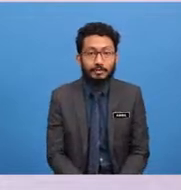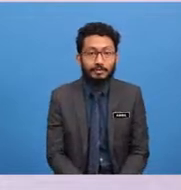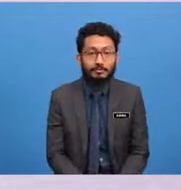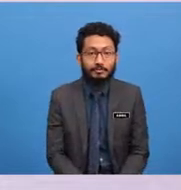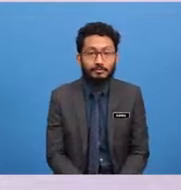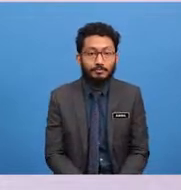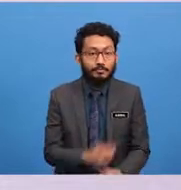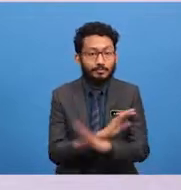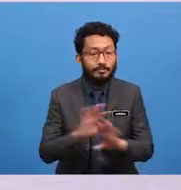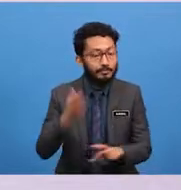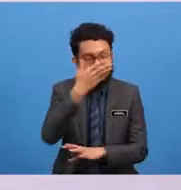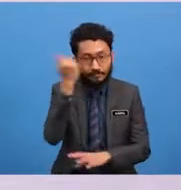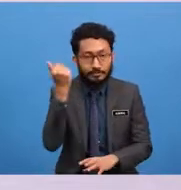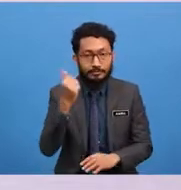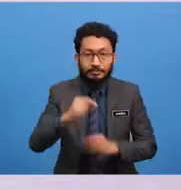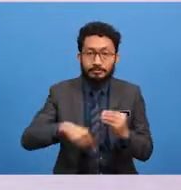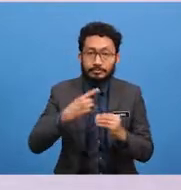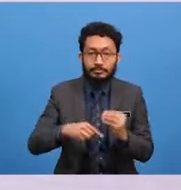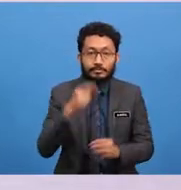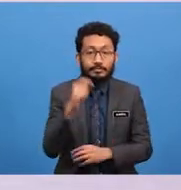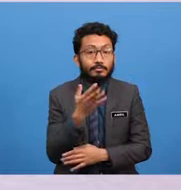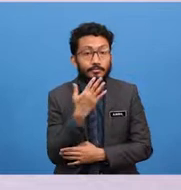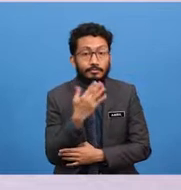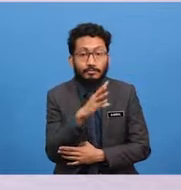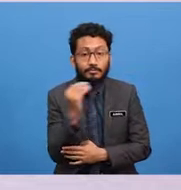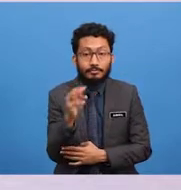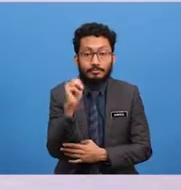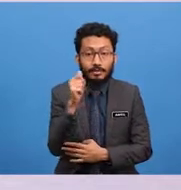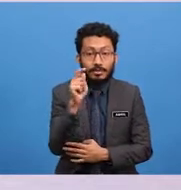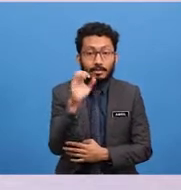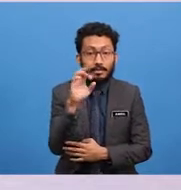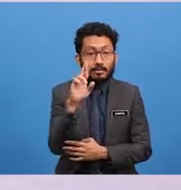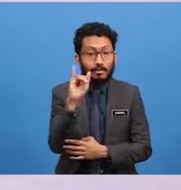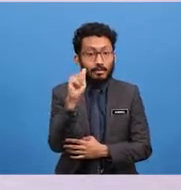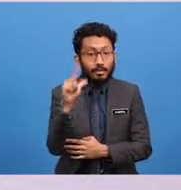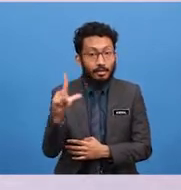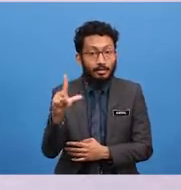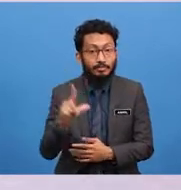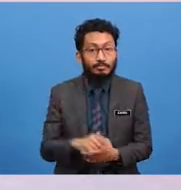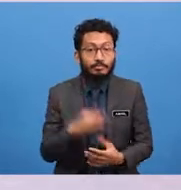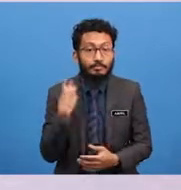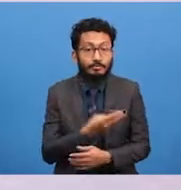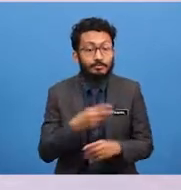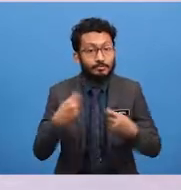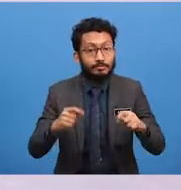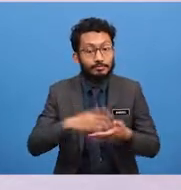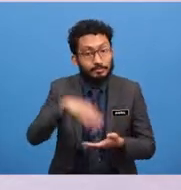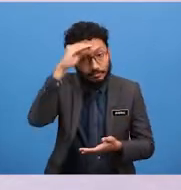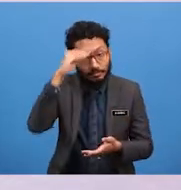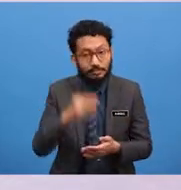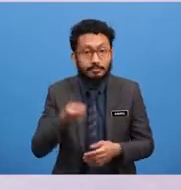Don't forget about the colors and the materials that we have learned earlier,